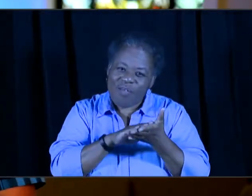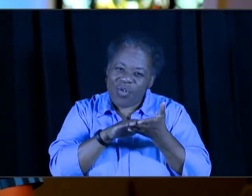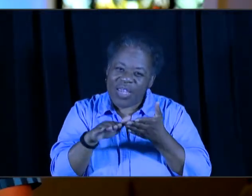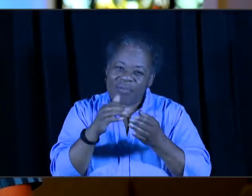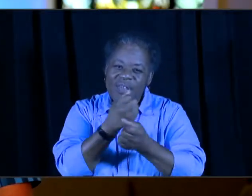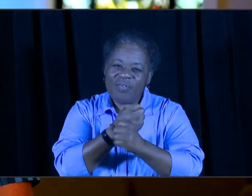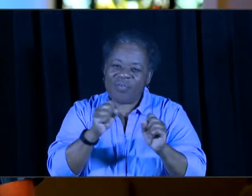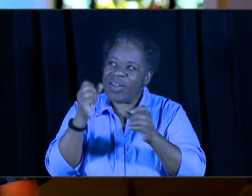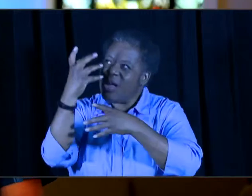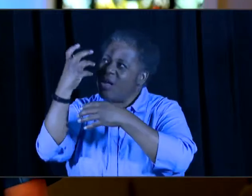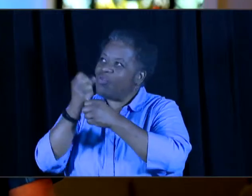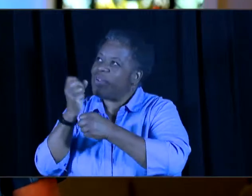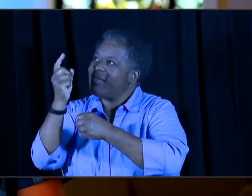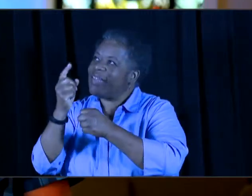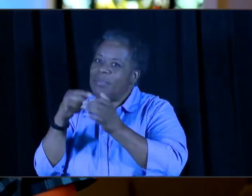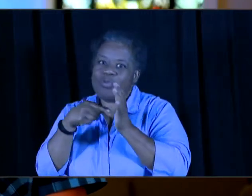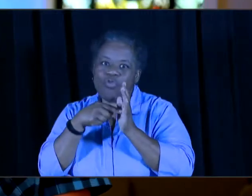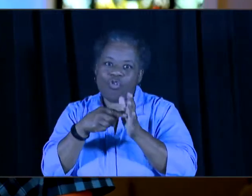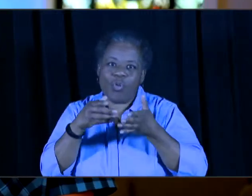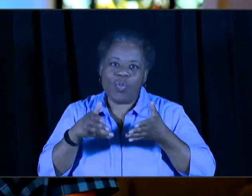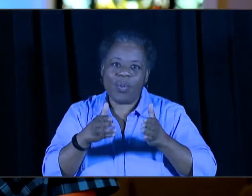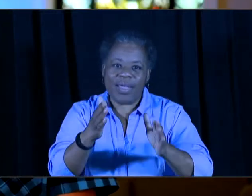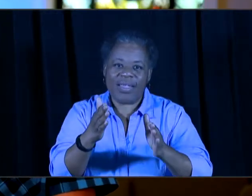trusting Jesus to show you the way.